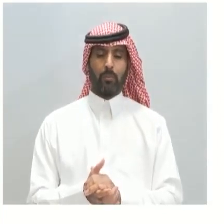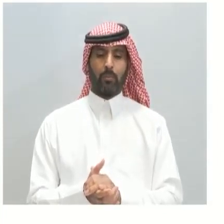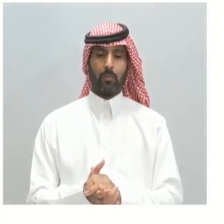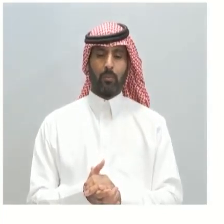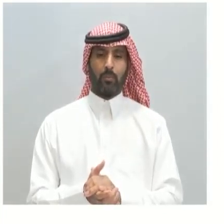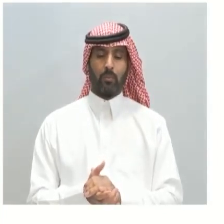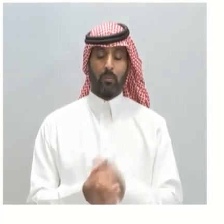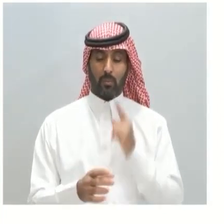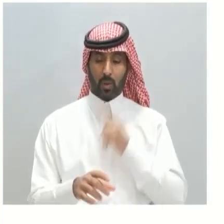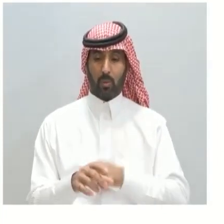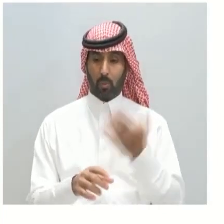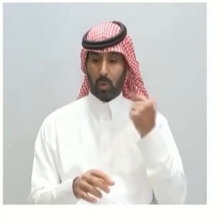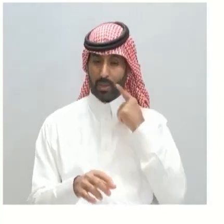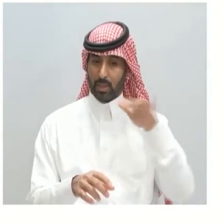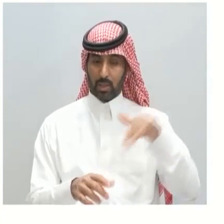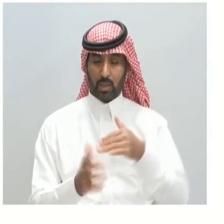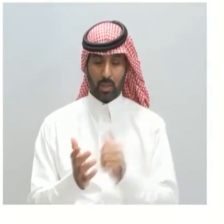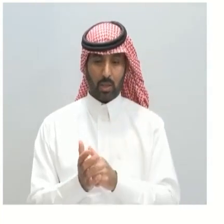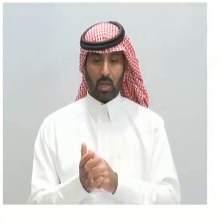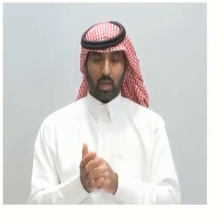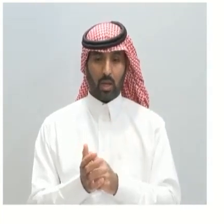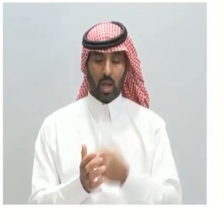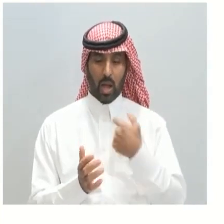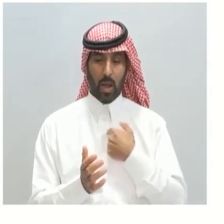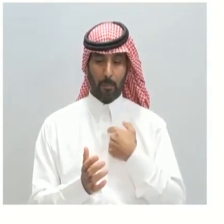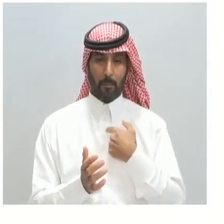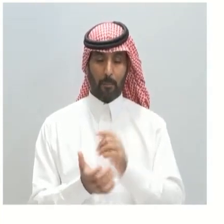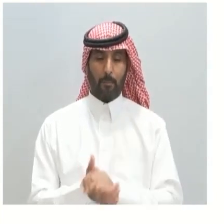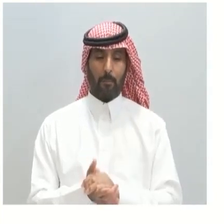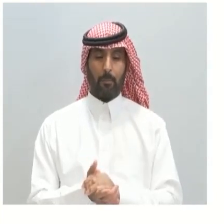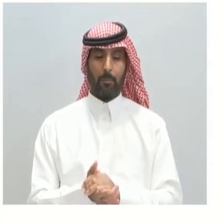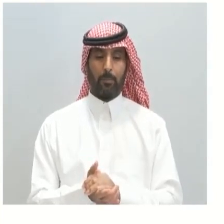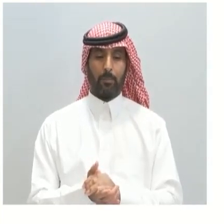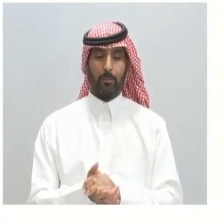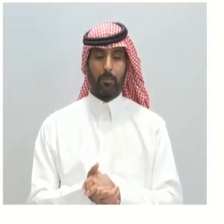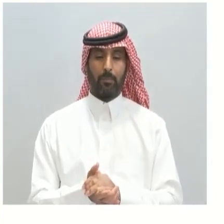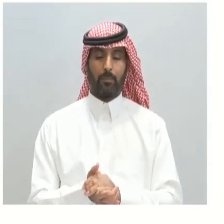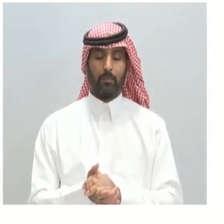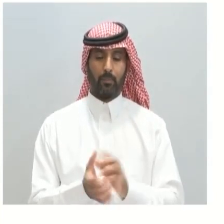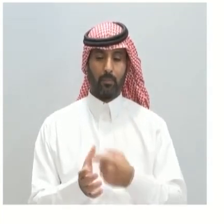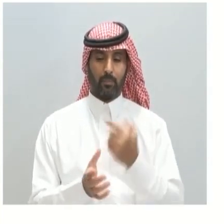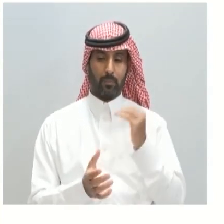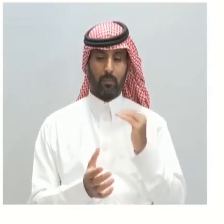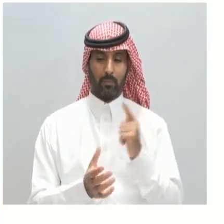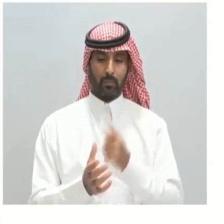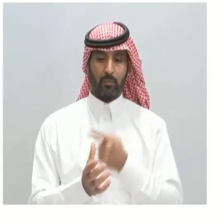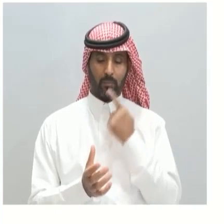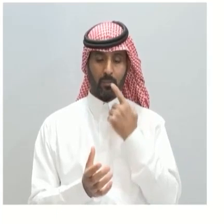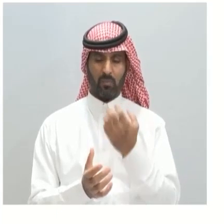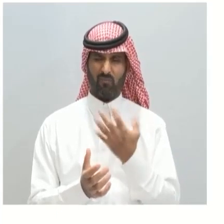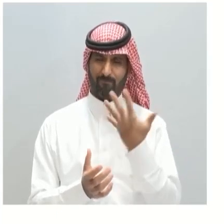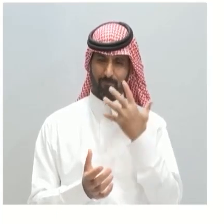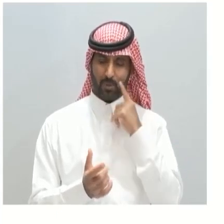supposed to be home an hour ago. I'm what? So the first answer here is I'm